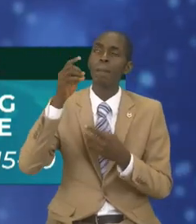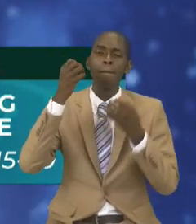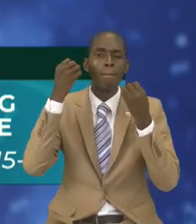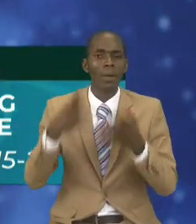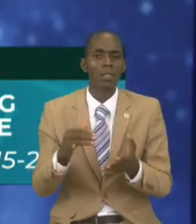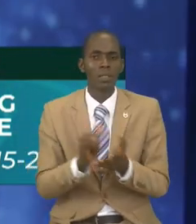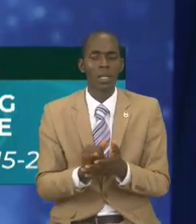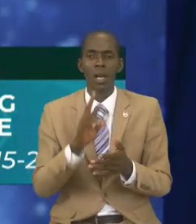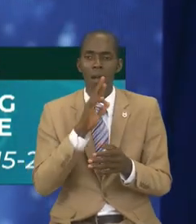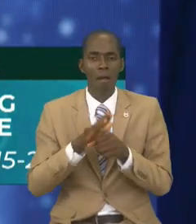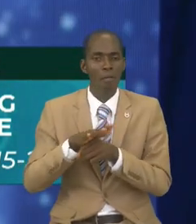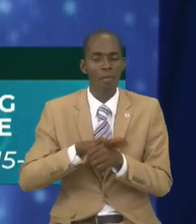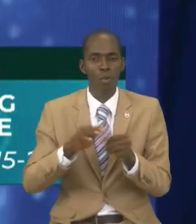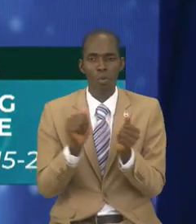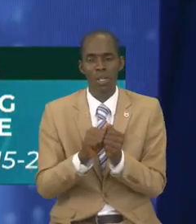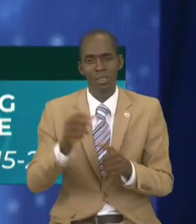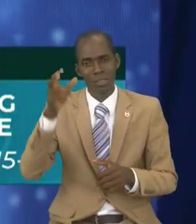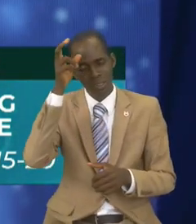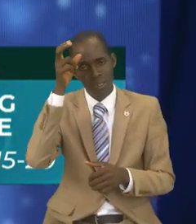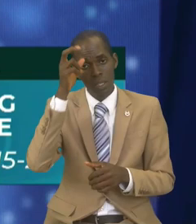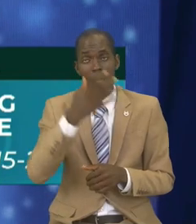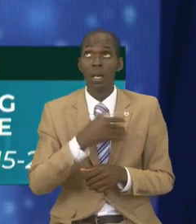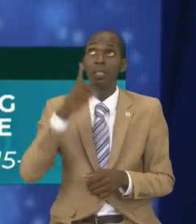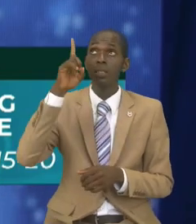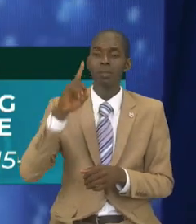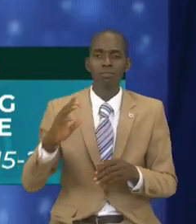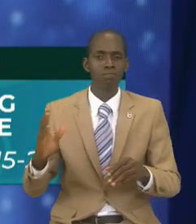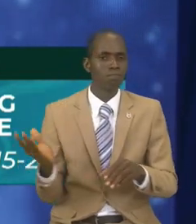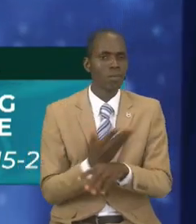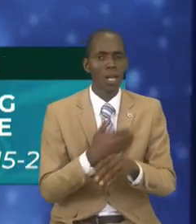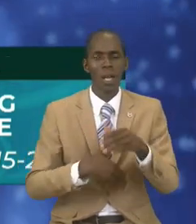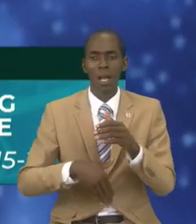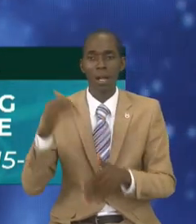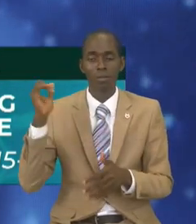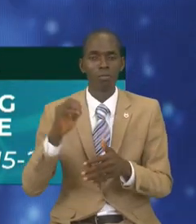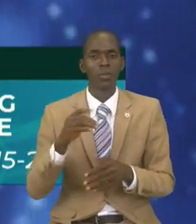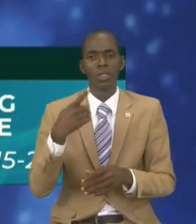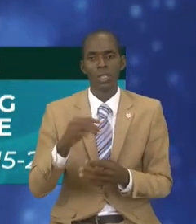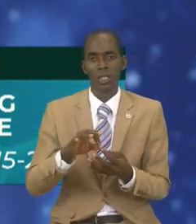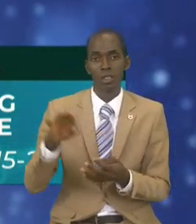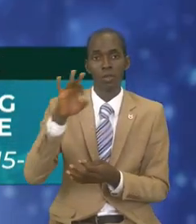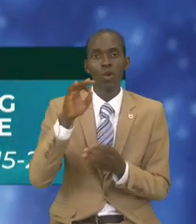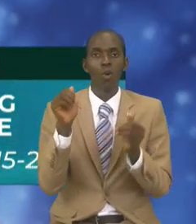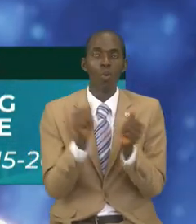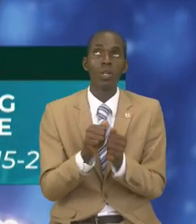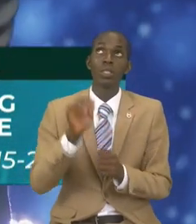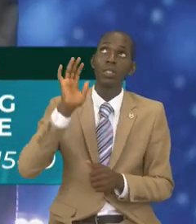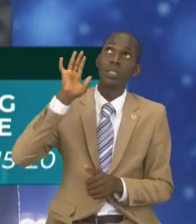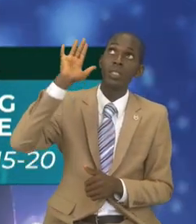with devils, and he cast out the spirits with his